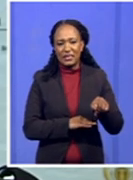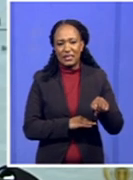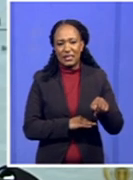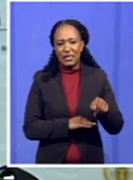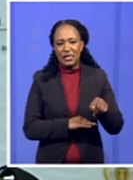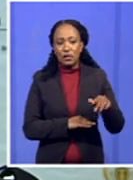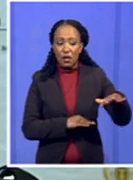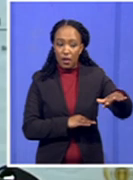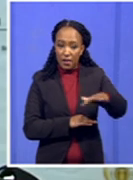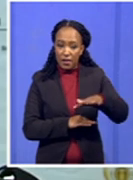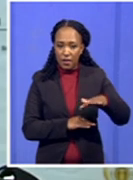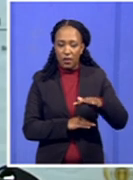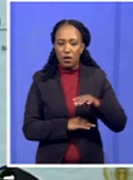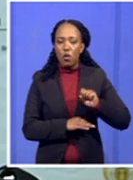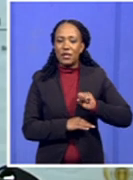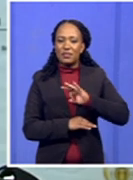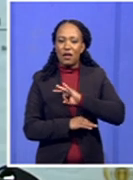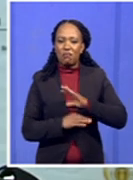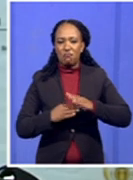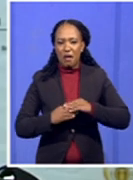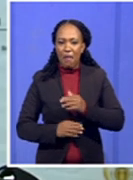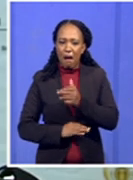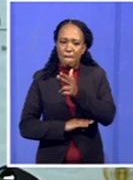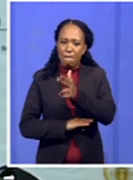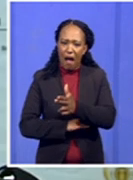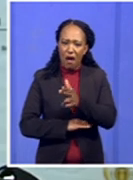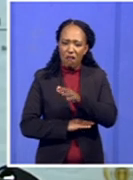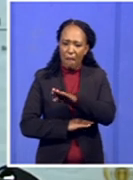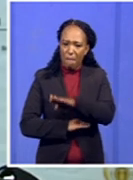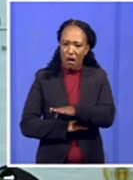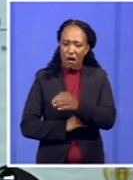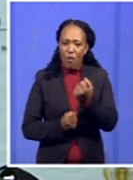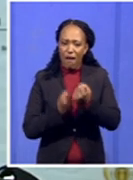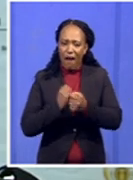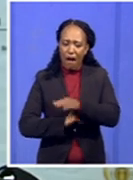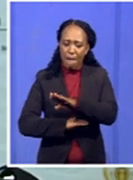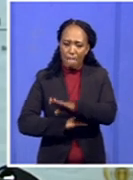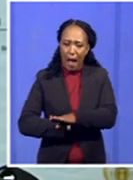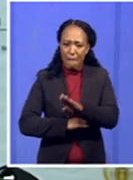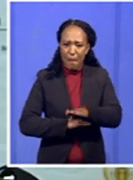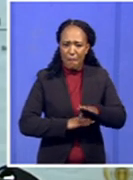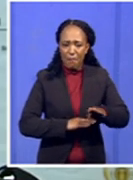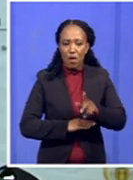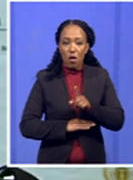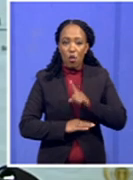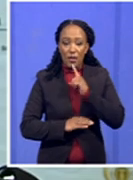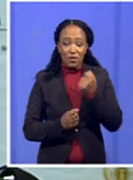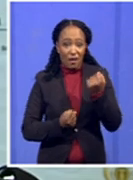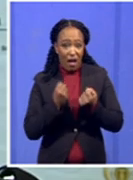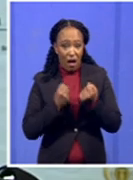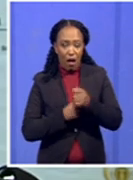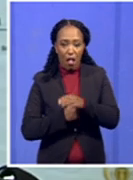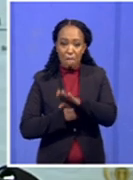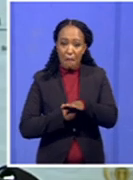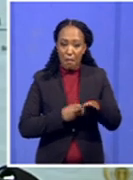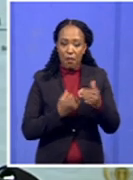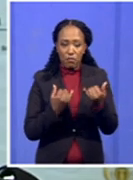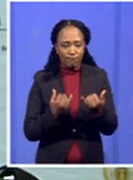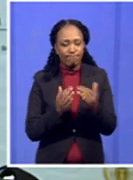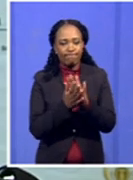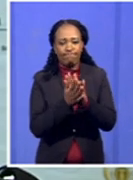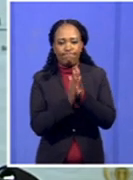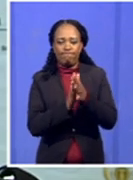the area where most of the staff, I think it took about over 1,000 cars. And now that space has been lost. So the